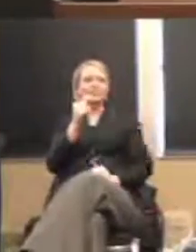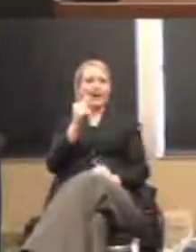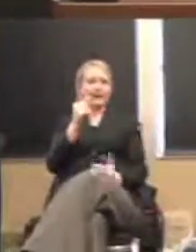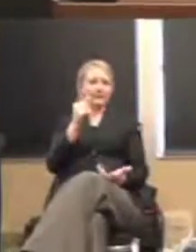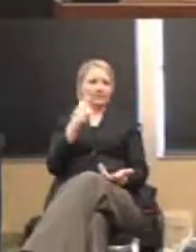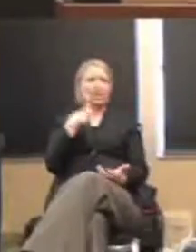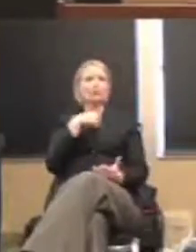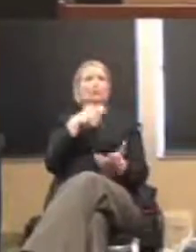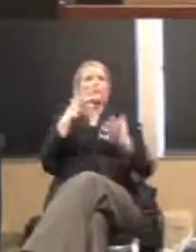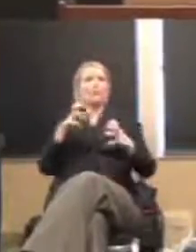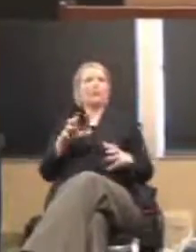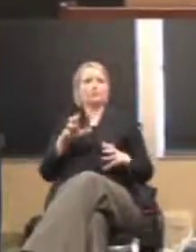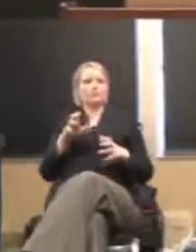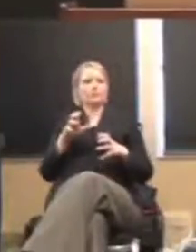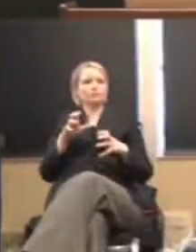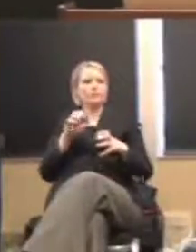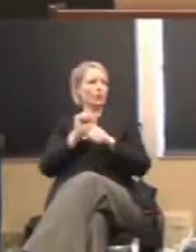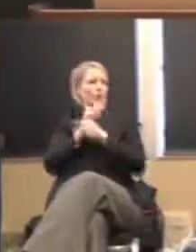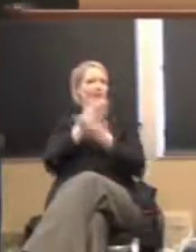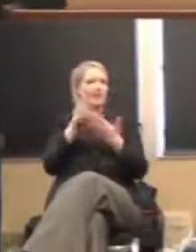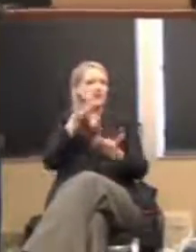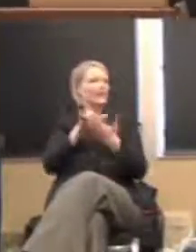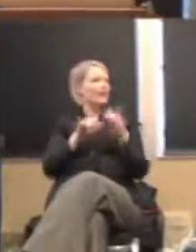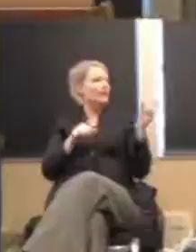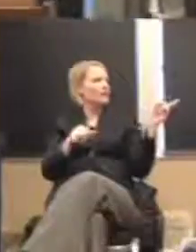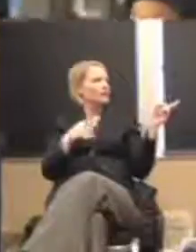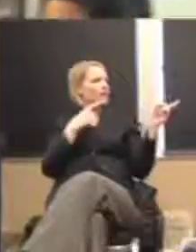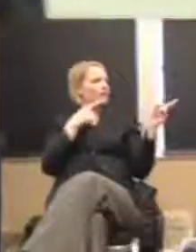where we want to work on things like that.